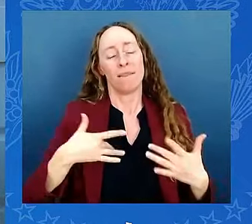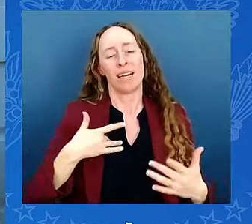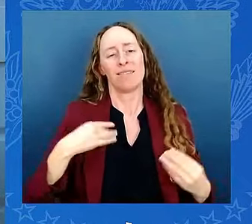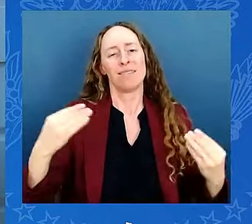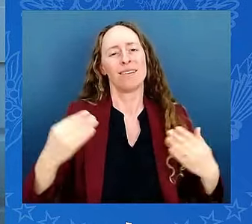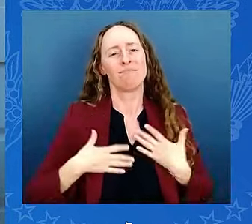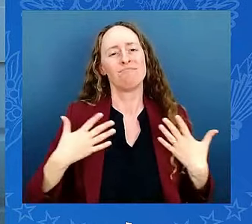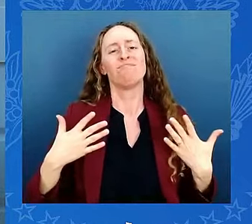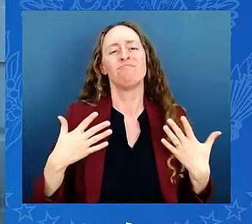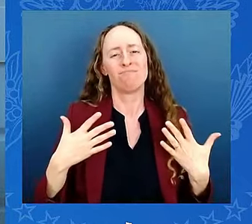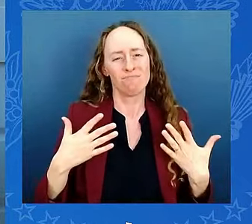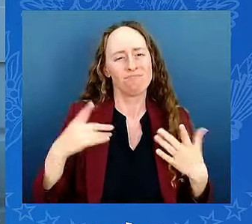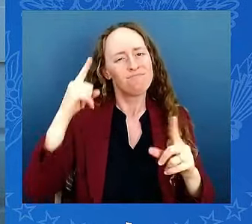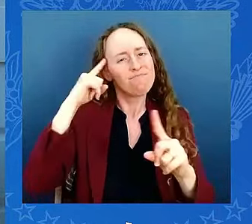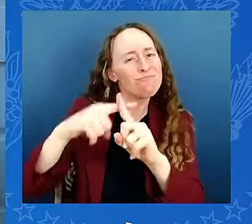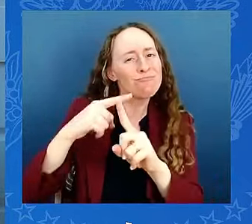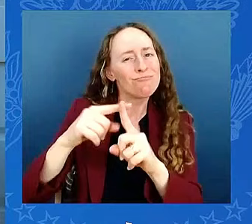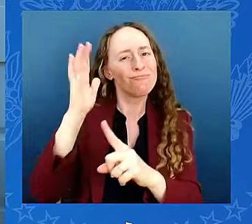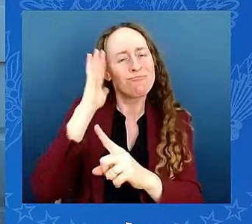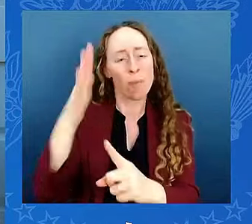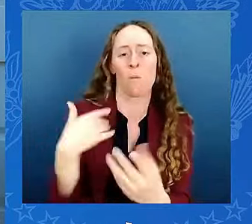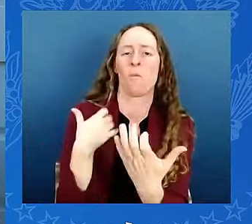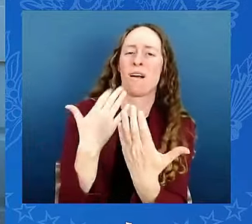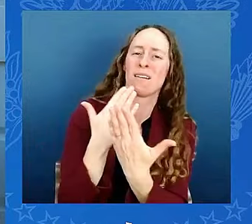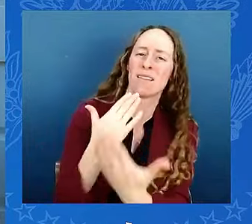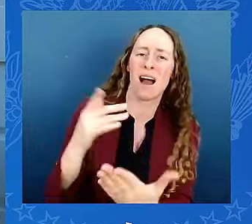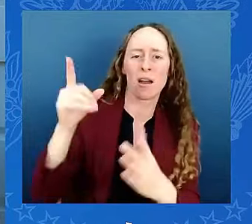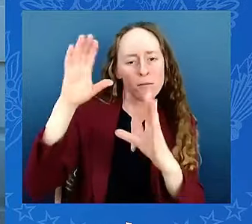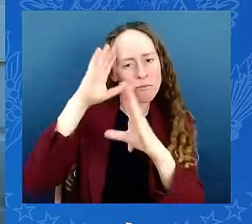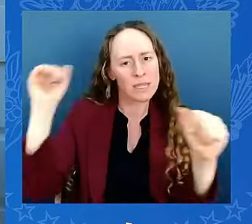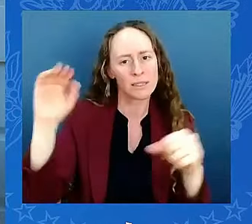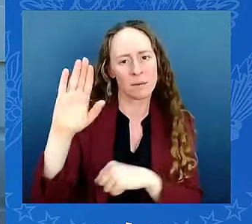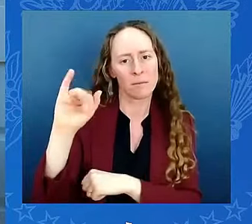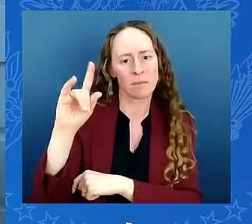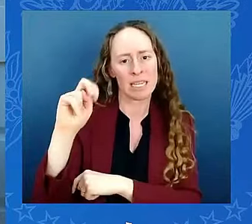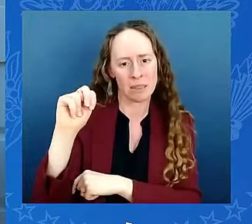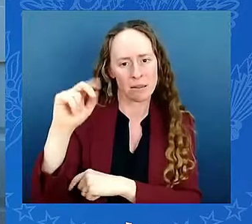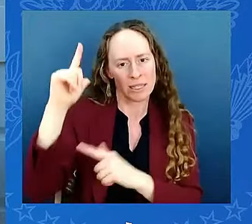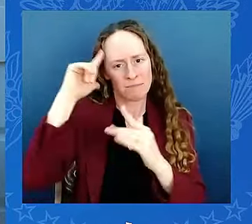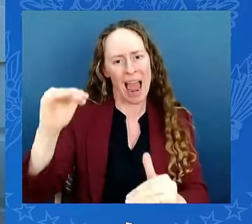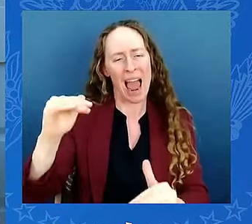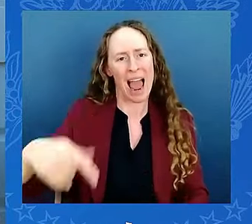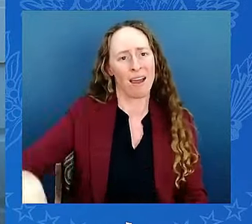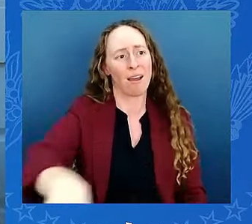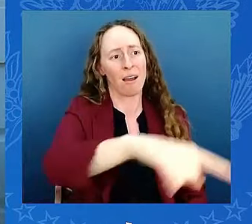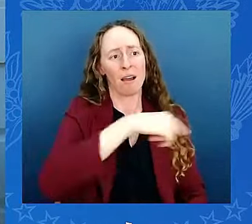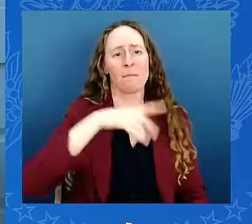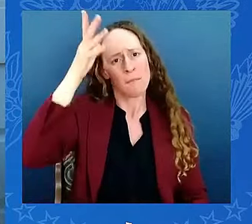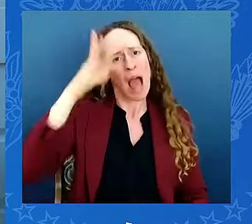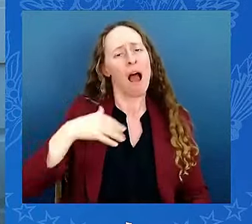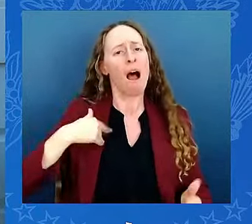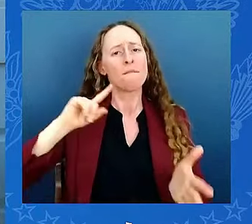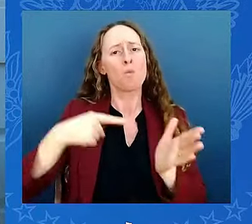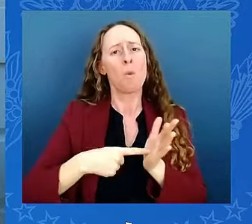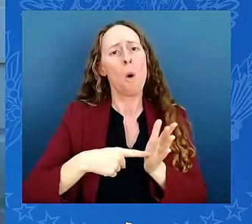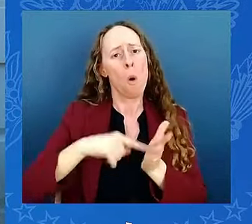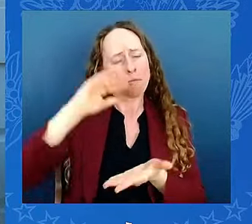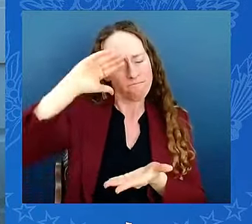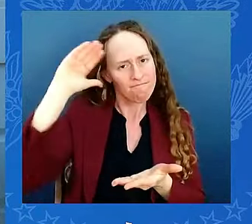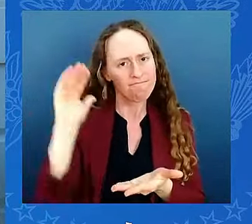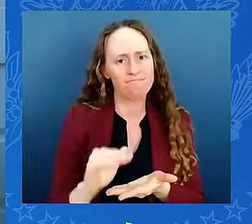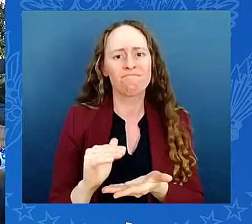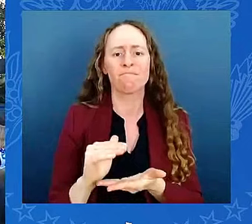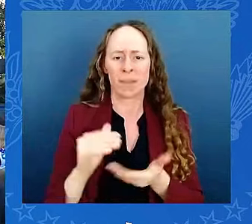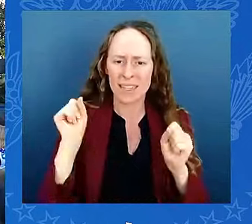for showing people like me that we do have a role in preventing violence, that we need to empower my generation and our future leaders to continue fighting this